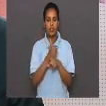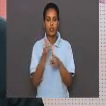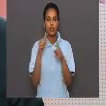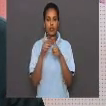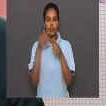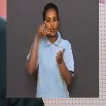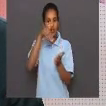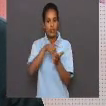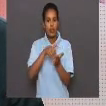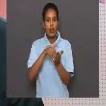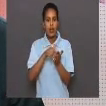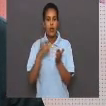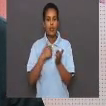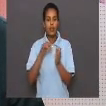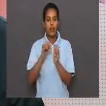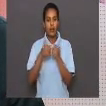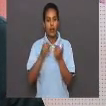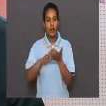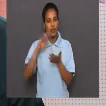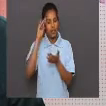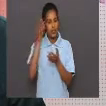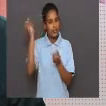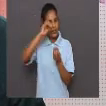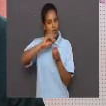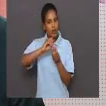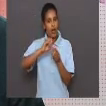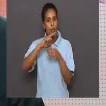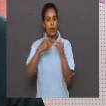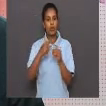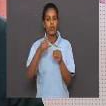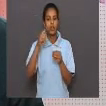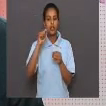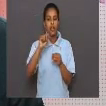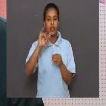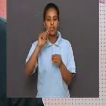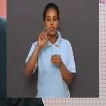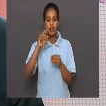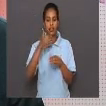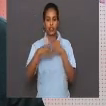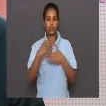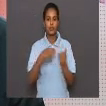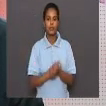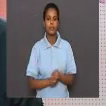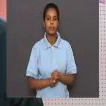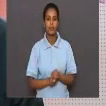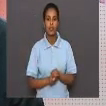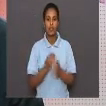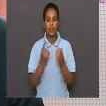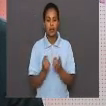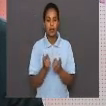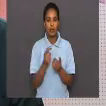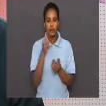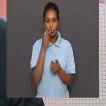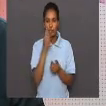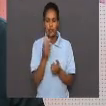to review what we have learned so far about titration. In a moment, you